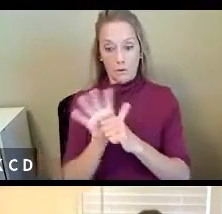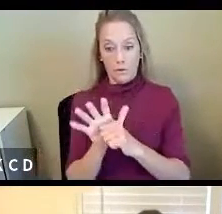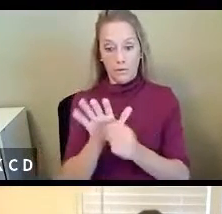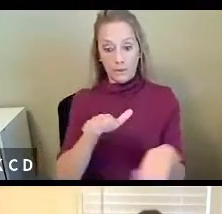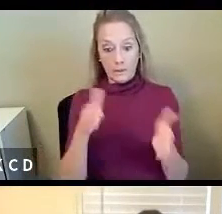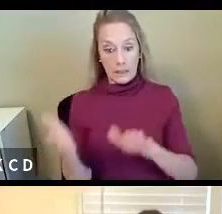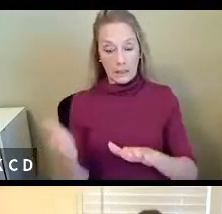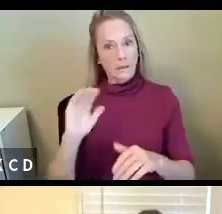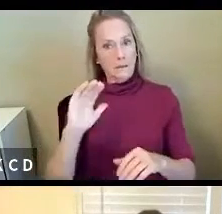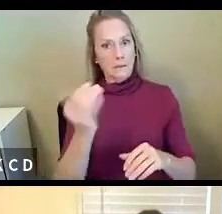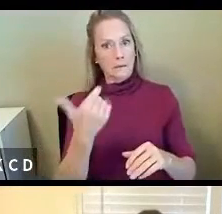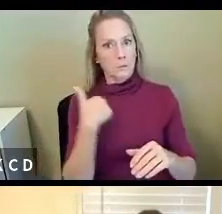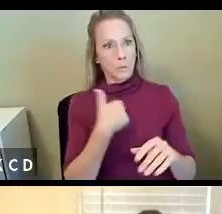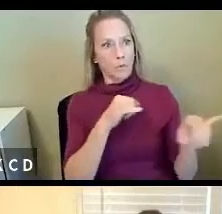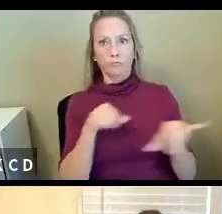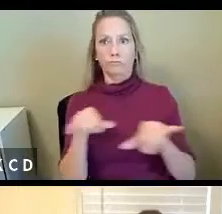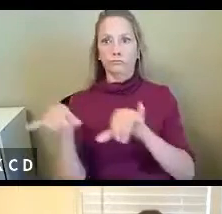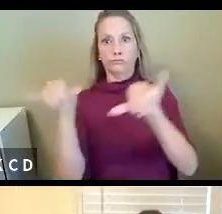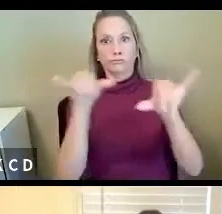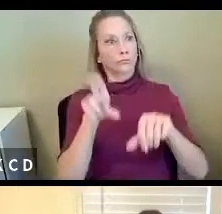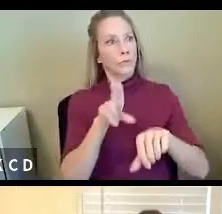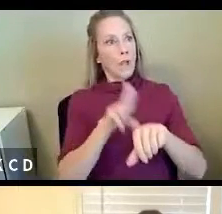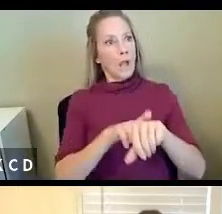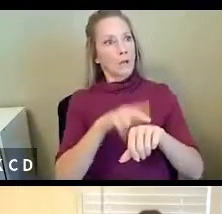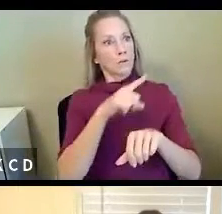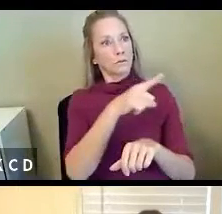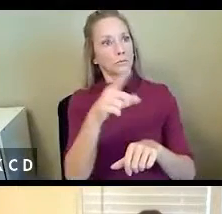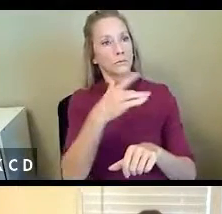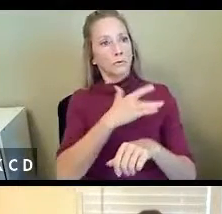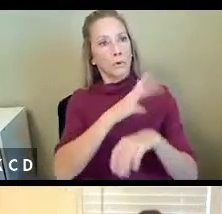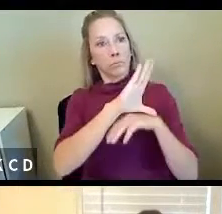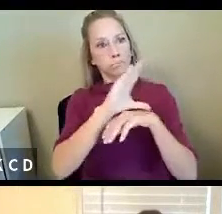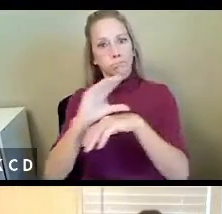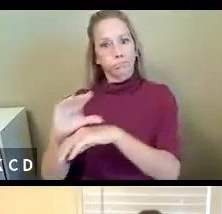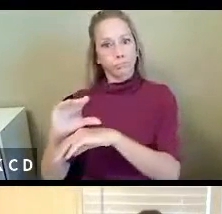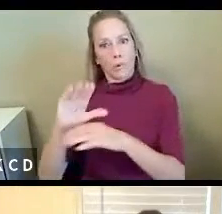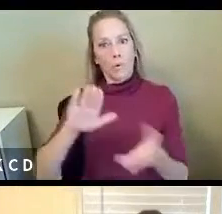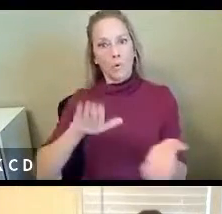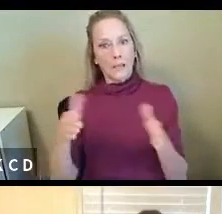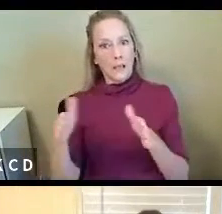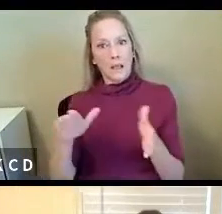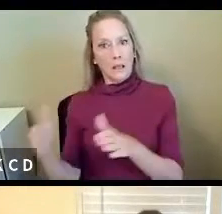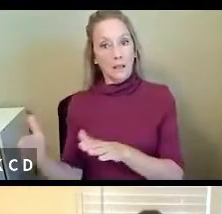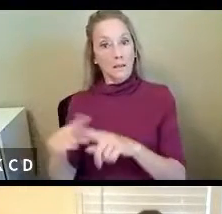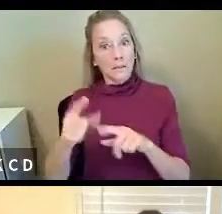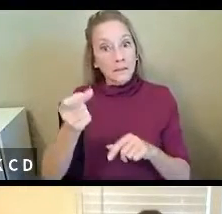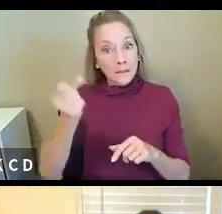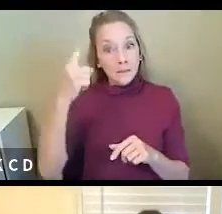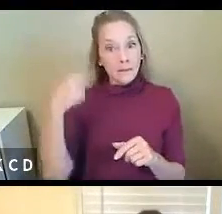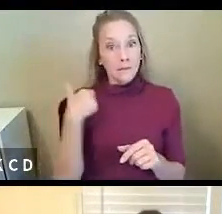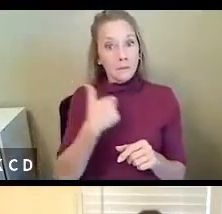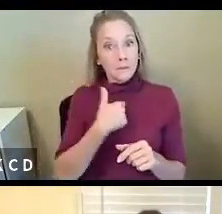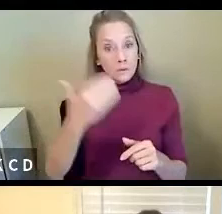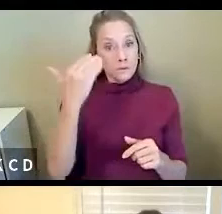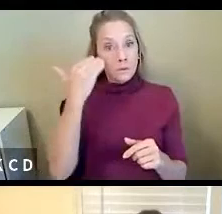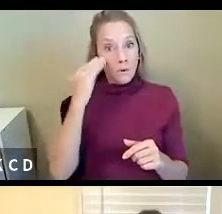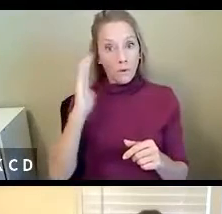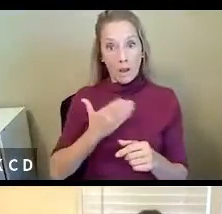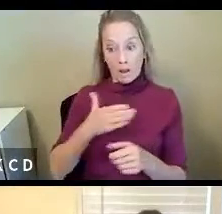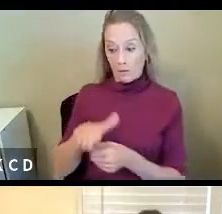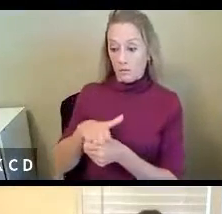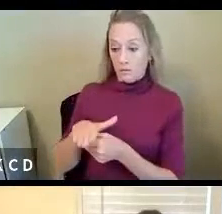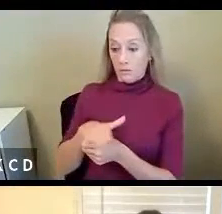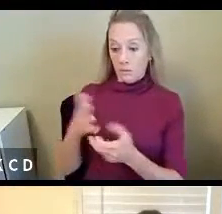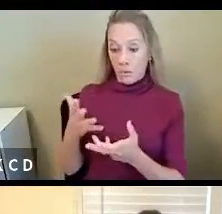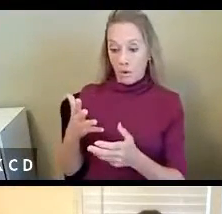are consistent with that overall national trend regarding overall deaths. However, what we do know in our local areas, our